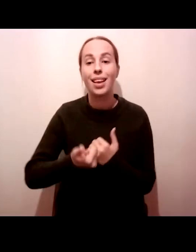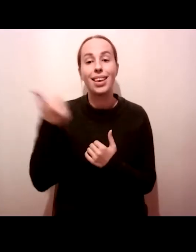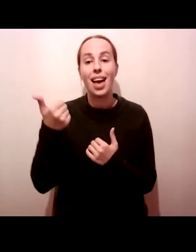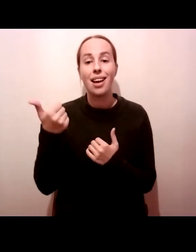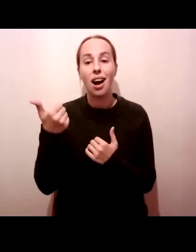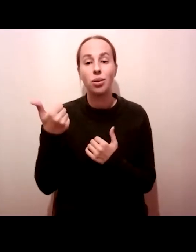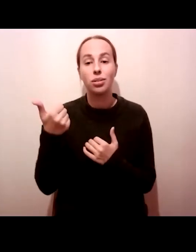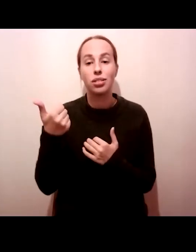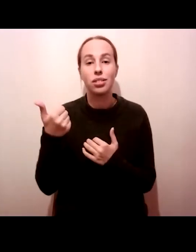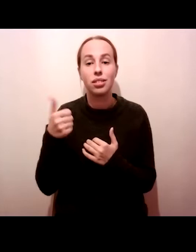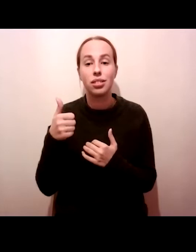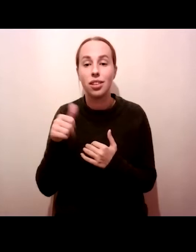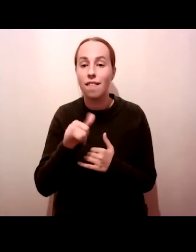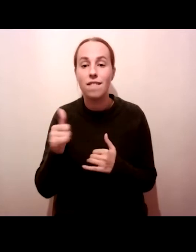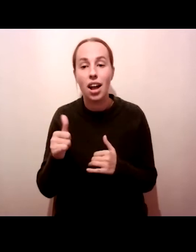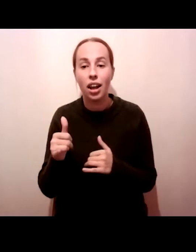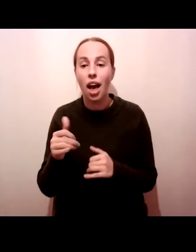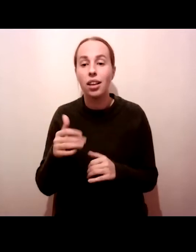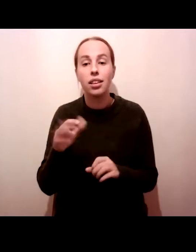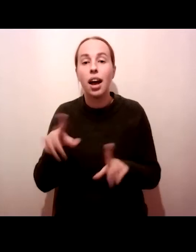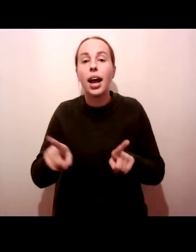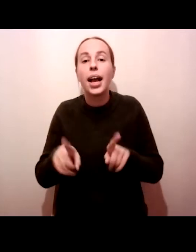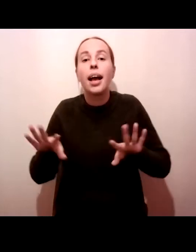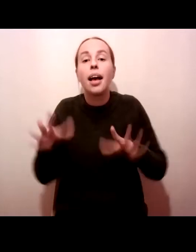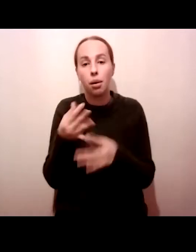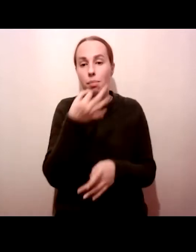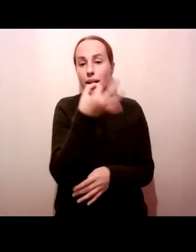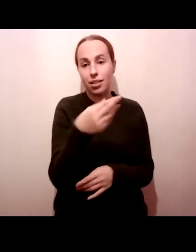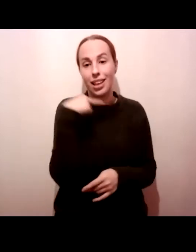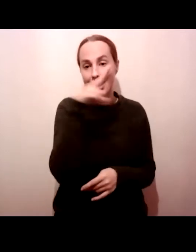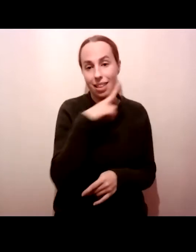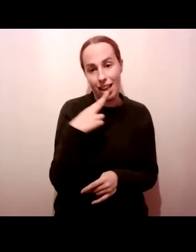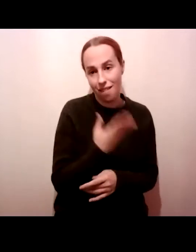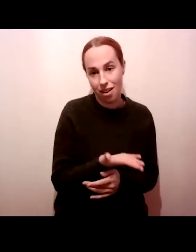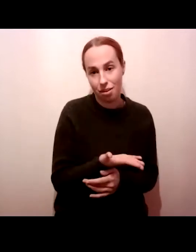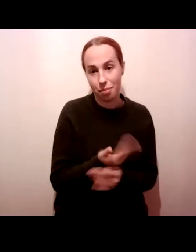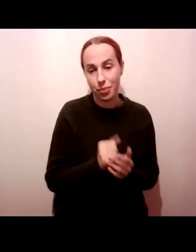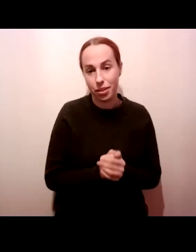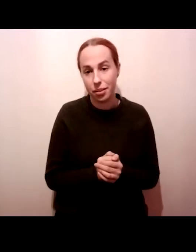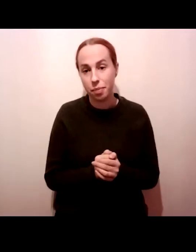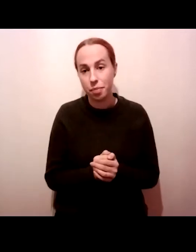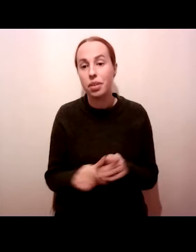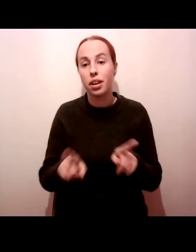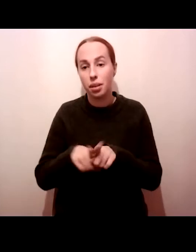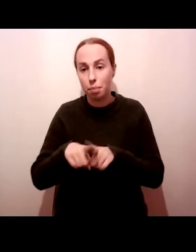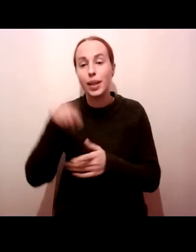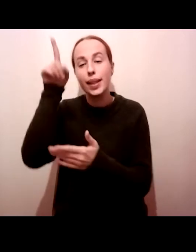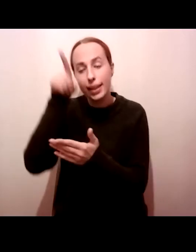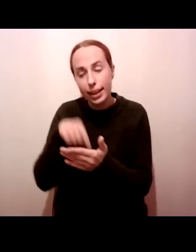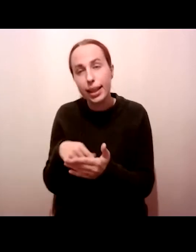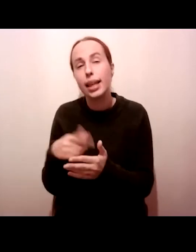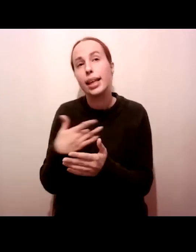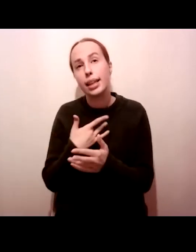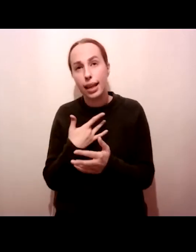they want to consult psychologists so that he or she could